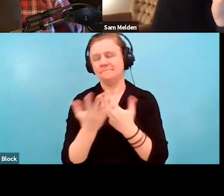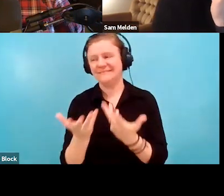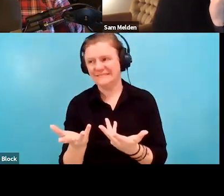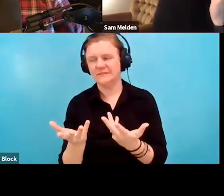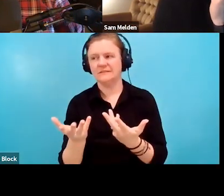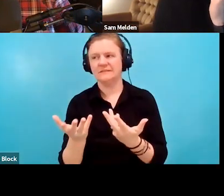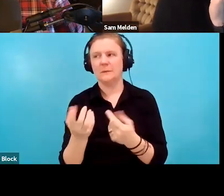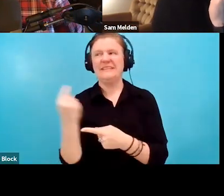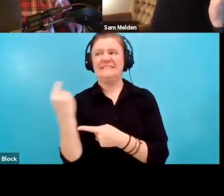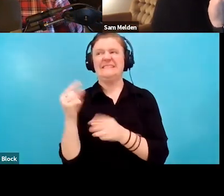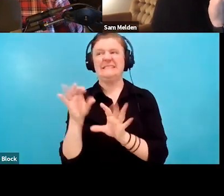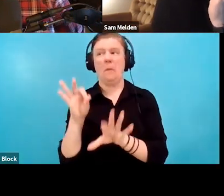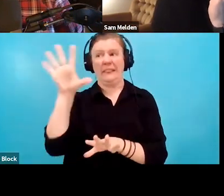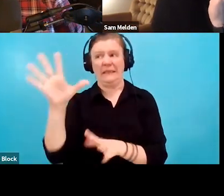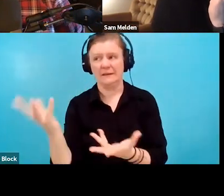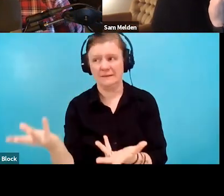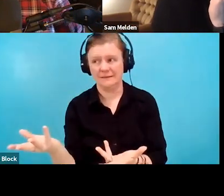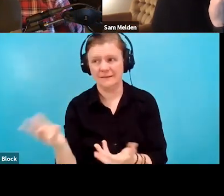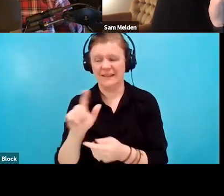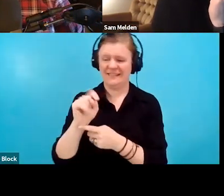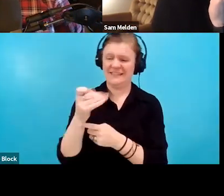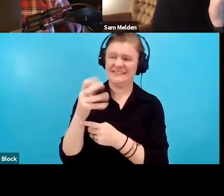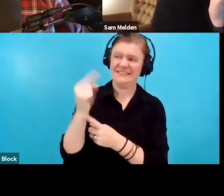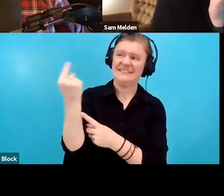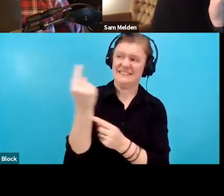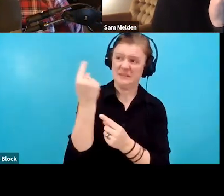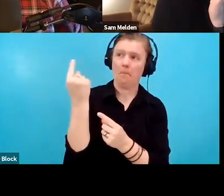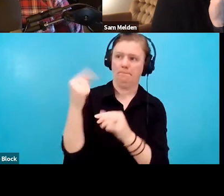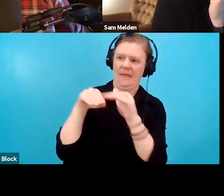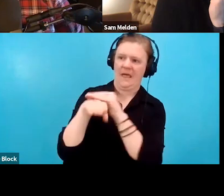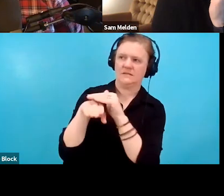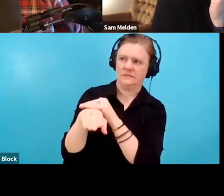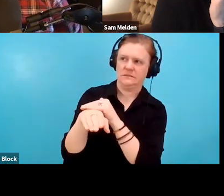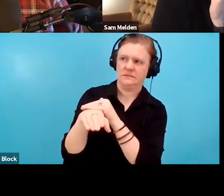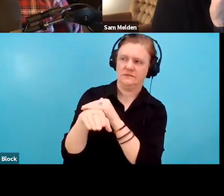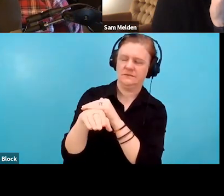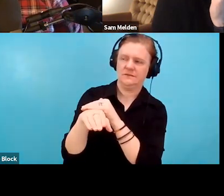but it's something. The text is something. I think